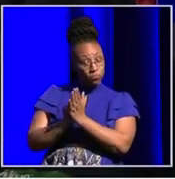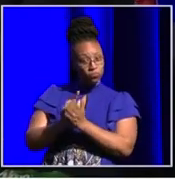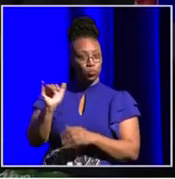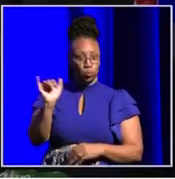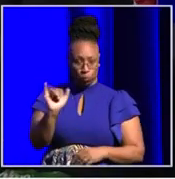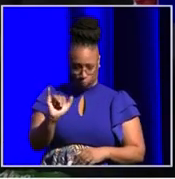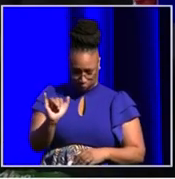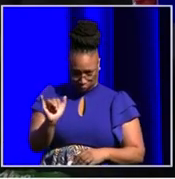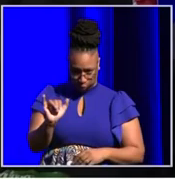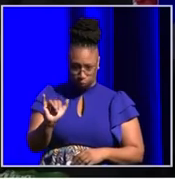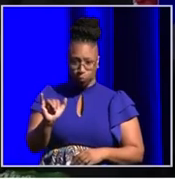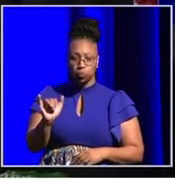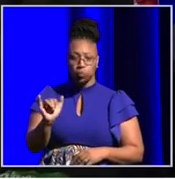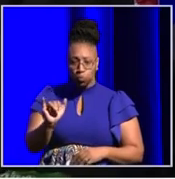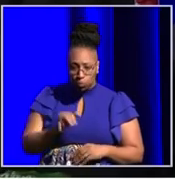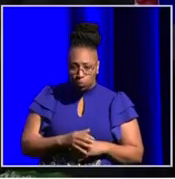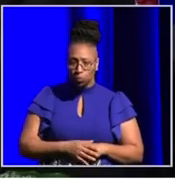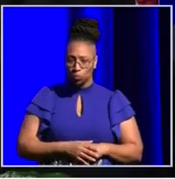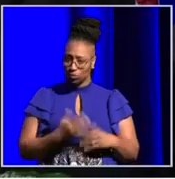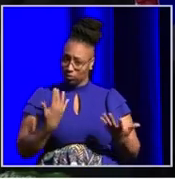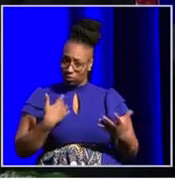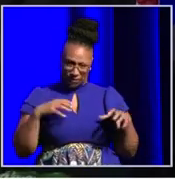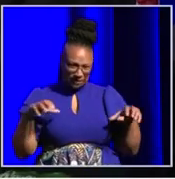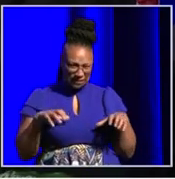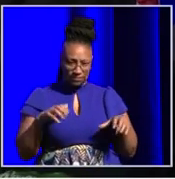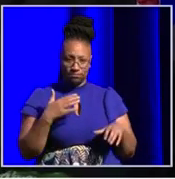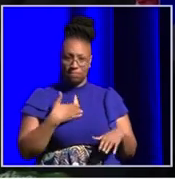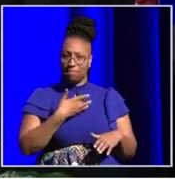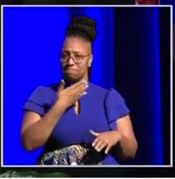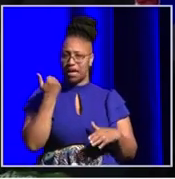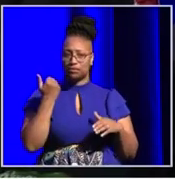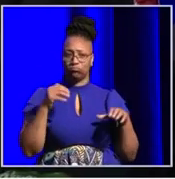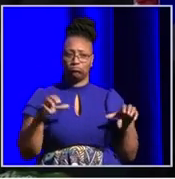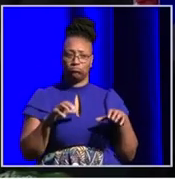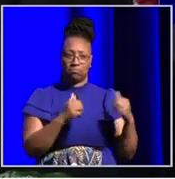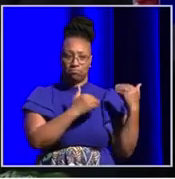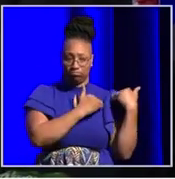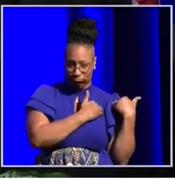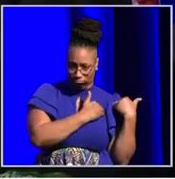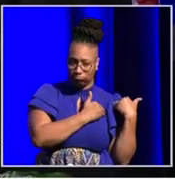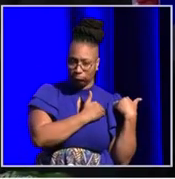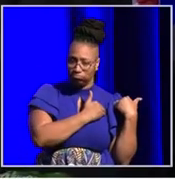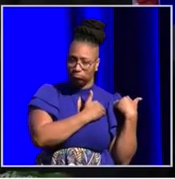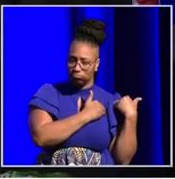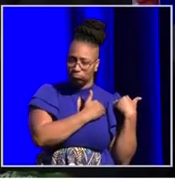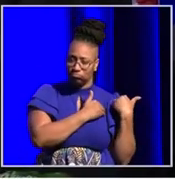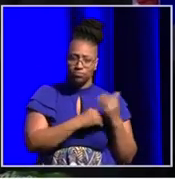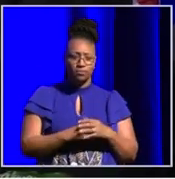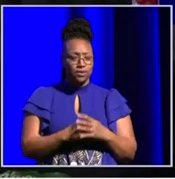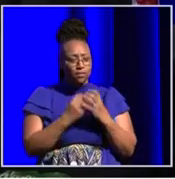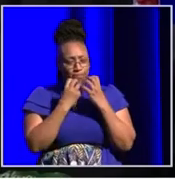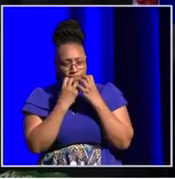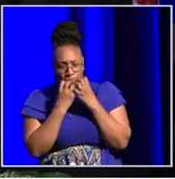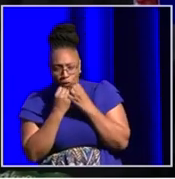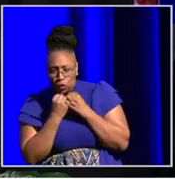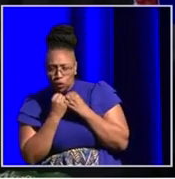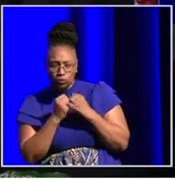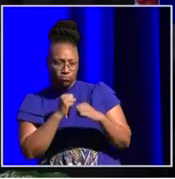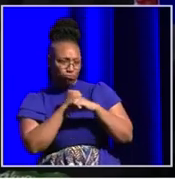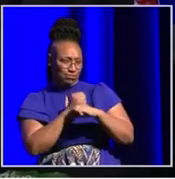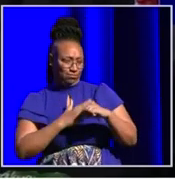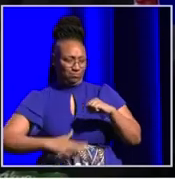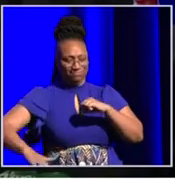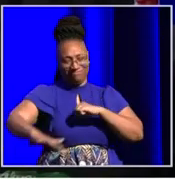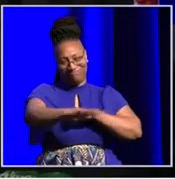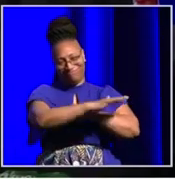to the best of my ability. And will, to the best of my ability. Preserve, protect, and defend. Preserve, protect,